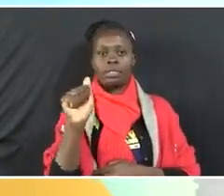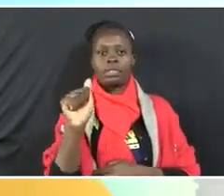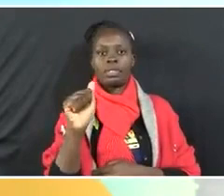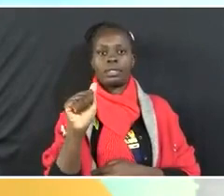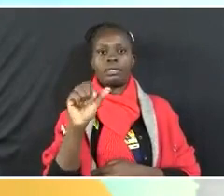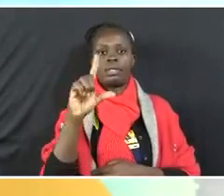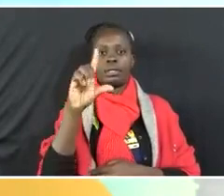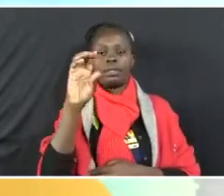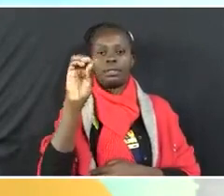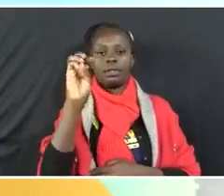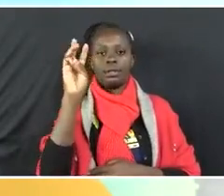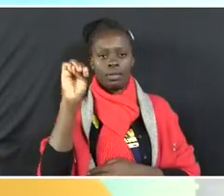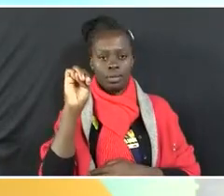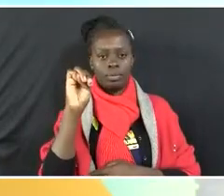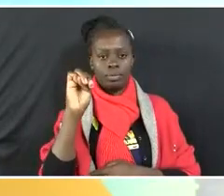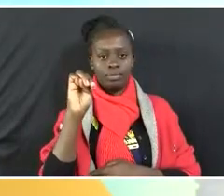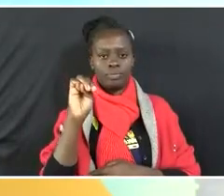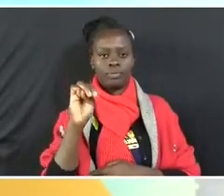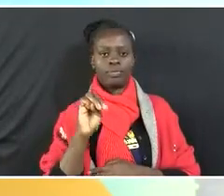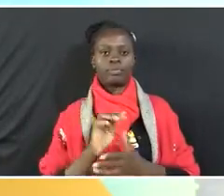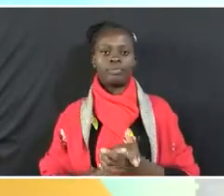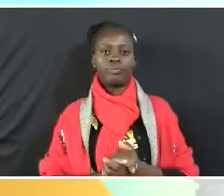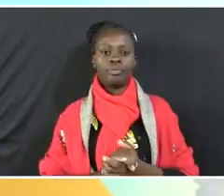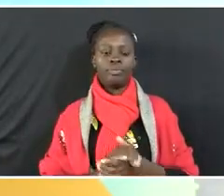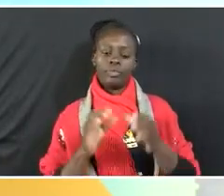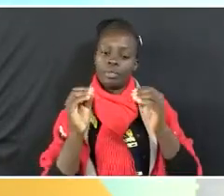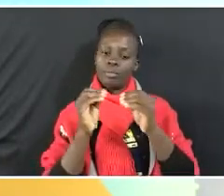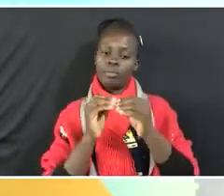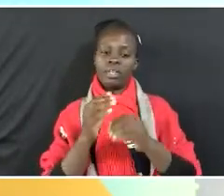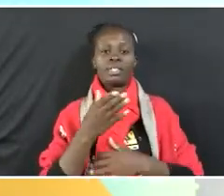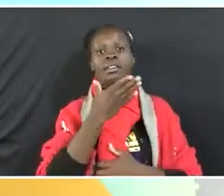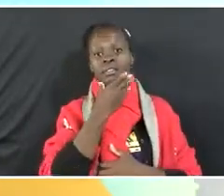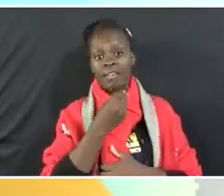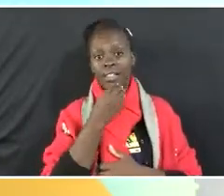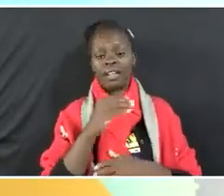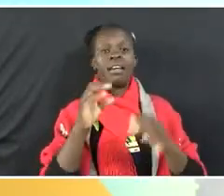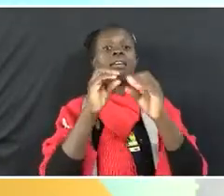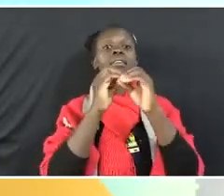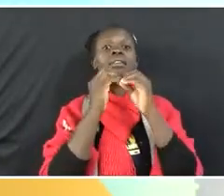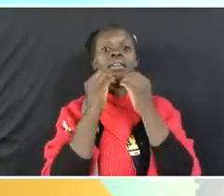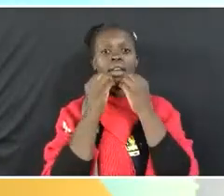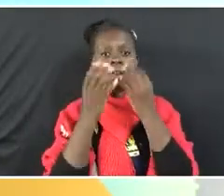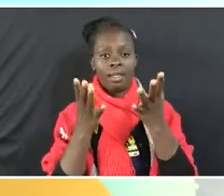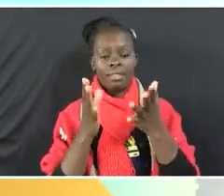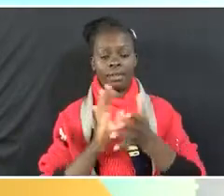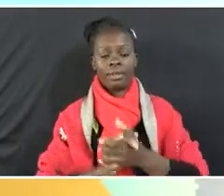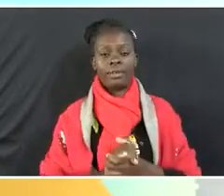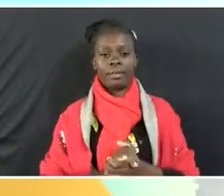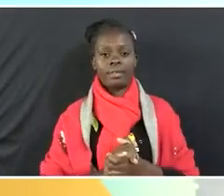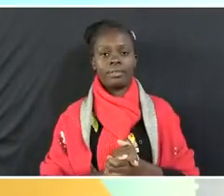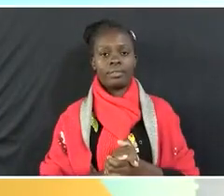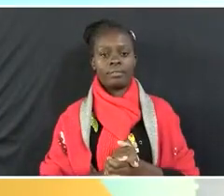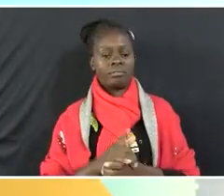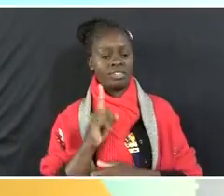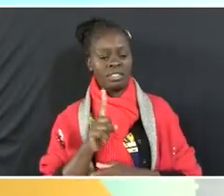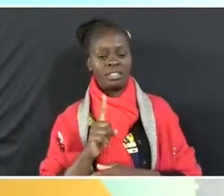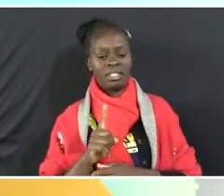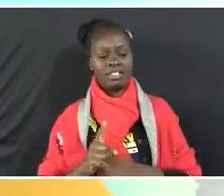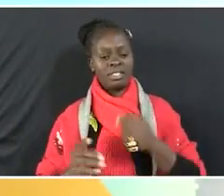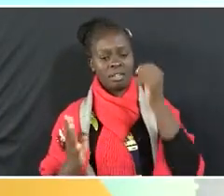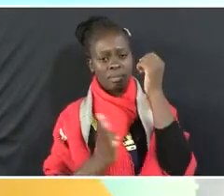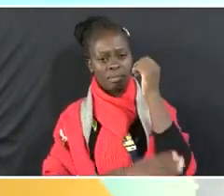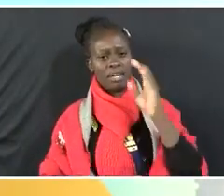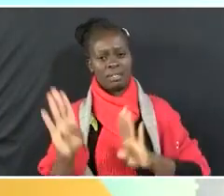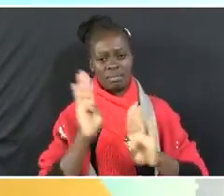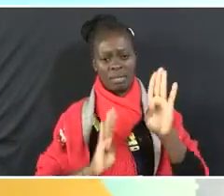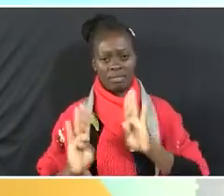want to show you another characteristics of bad young men. This is another characteristic that is not good. When you don't